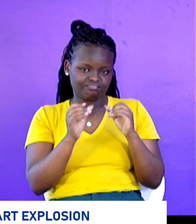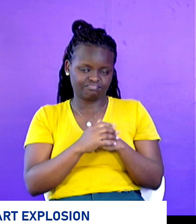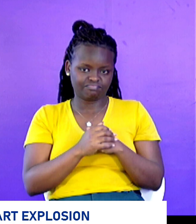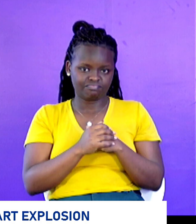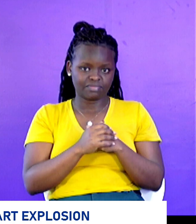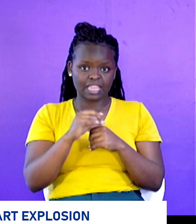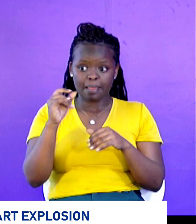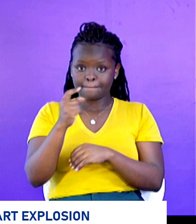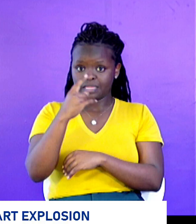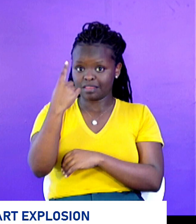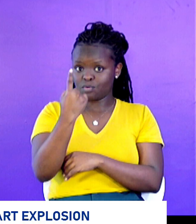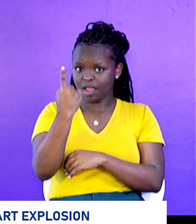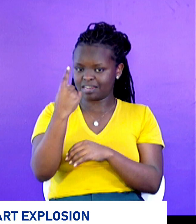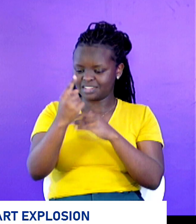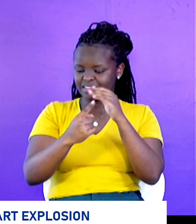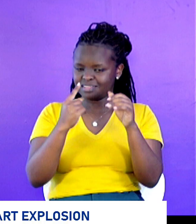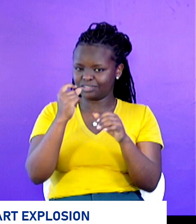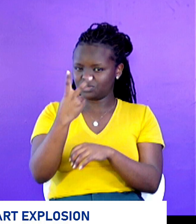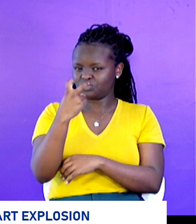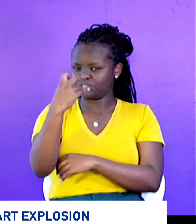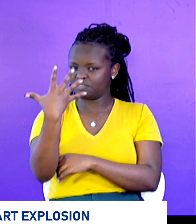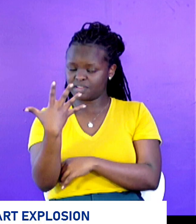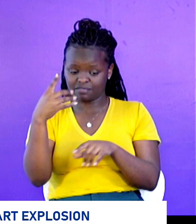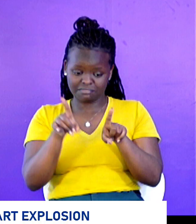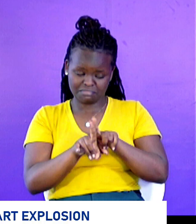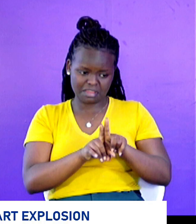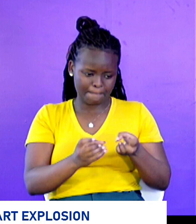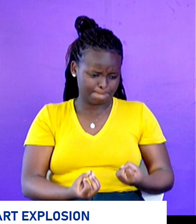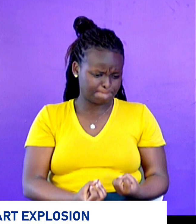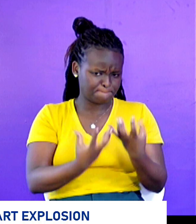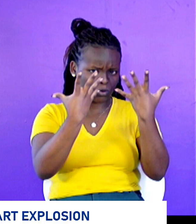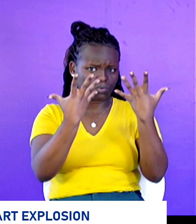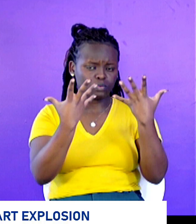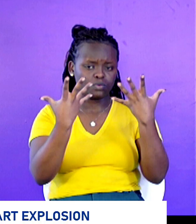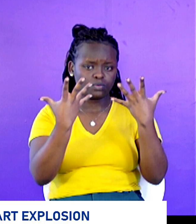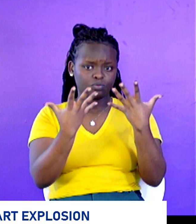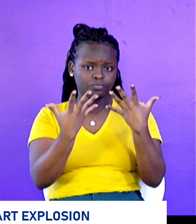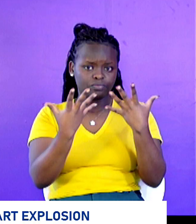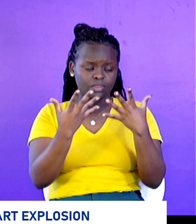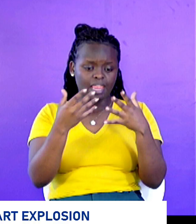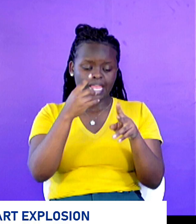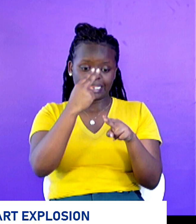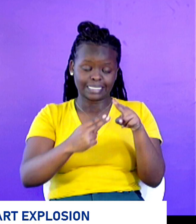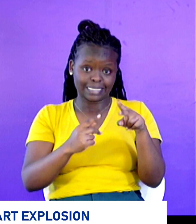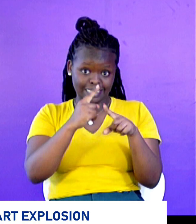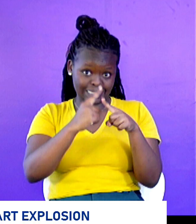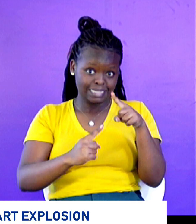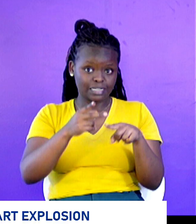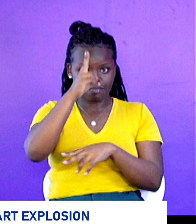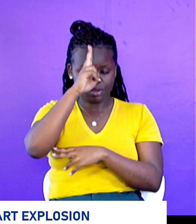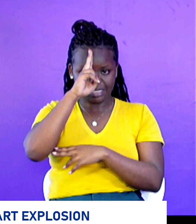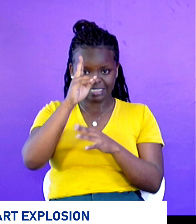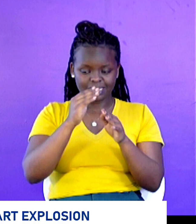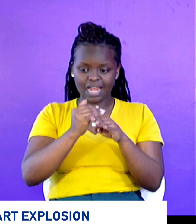In January this year, a similar explosion in Inabari killed a police officer, and